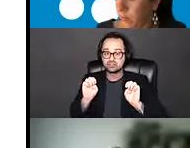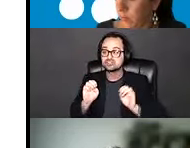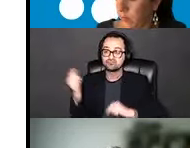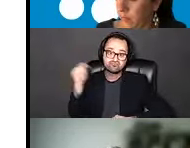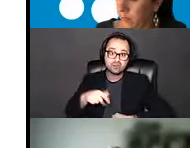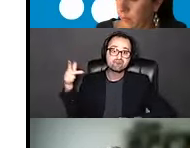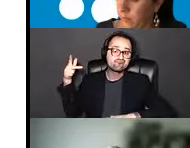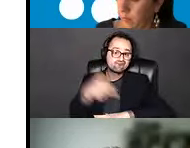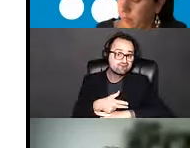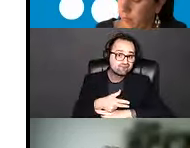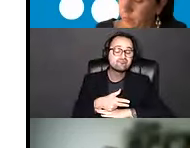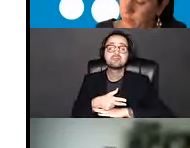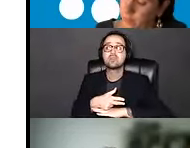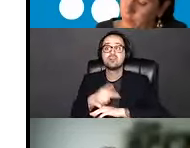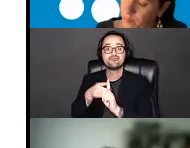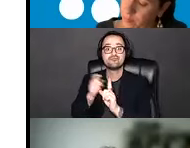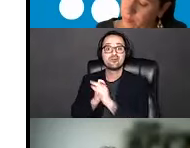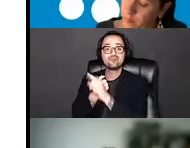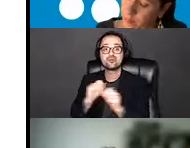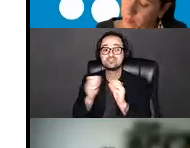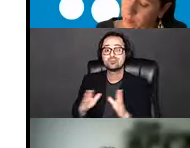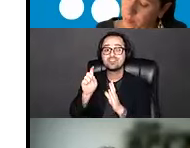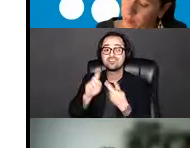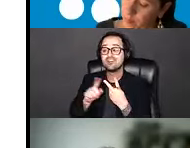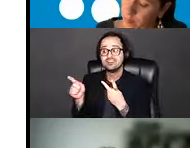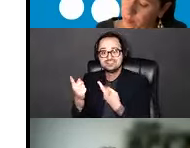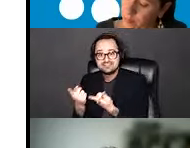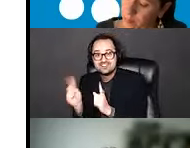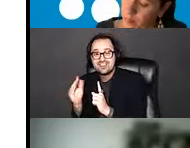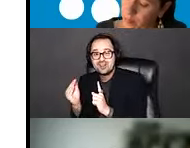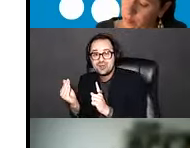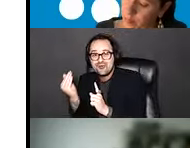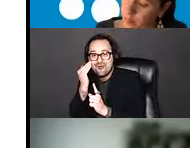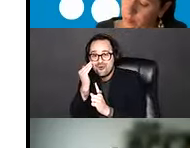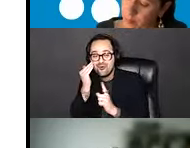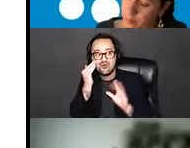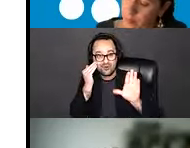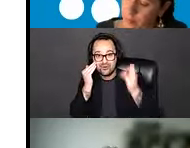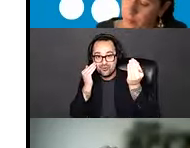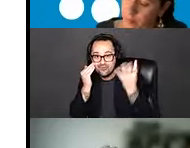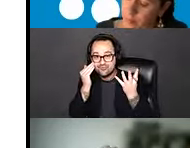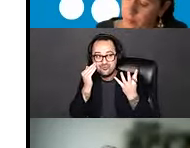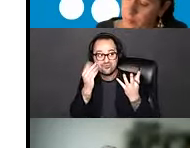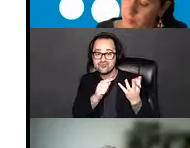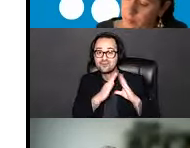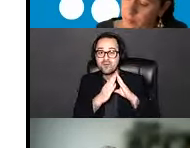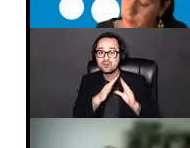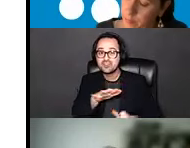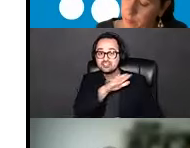as a result of Rescue Plan? And are they informed by what you know about your population?